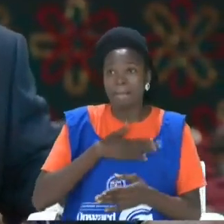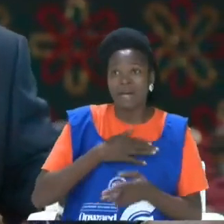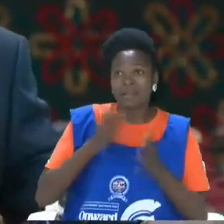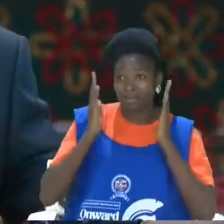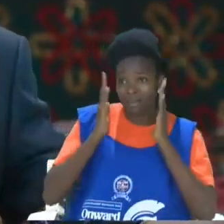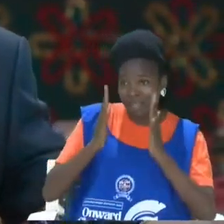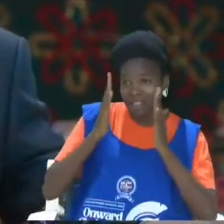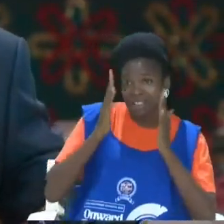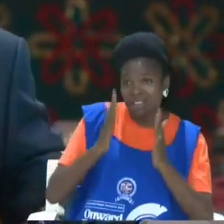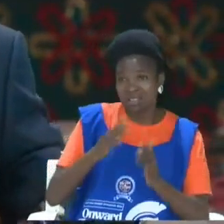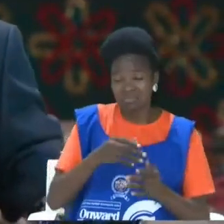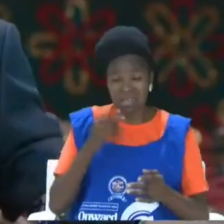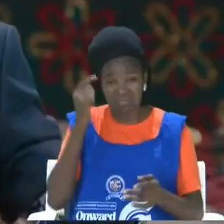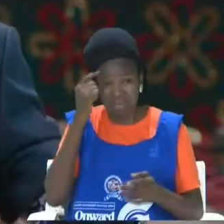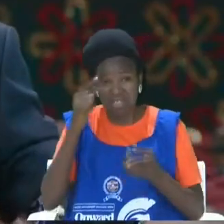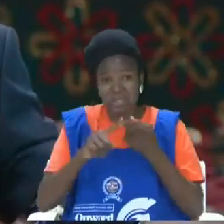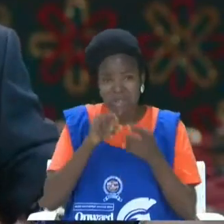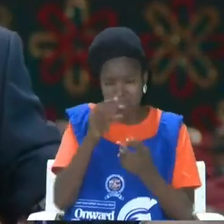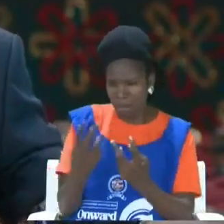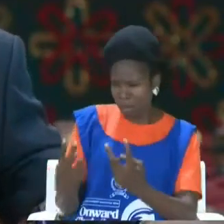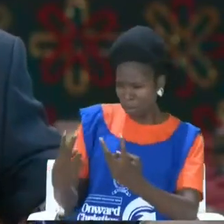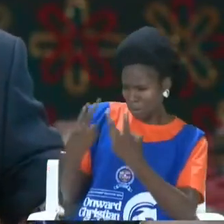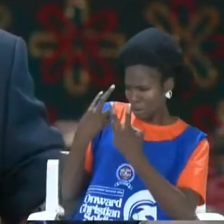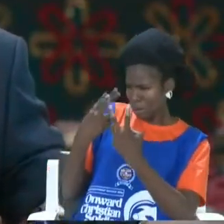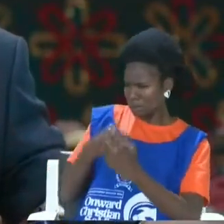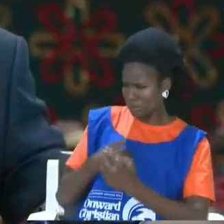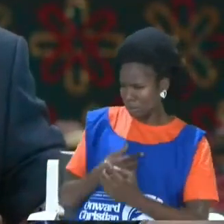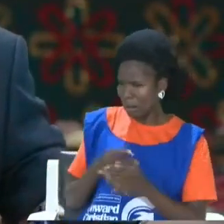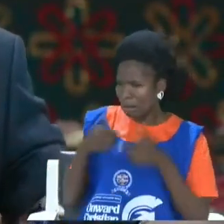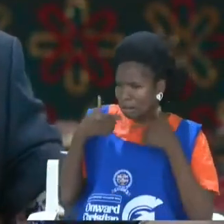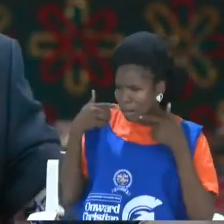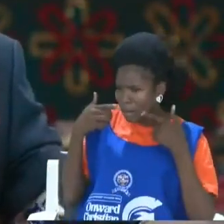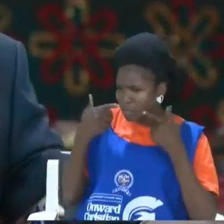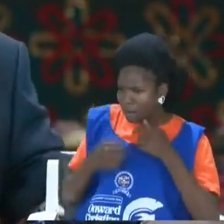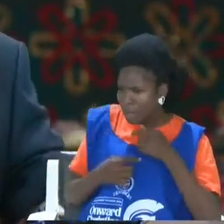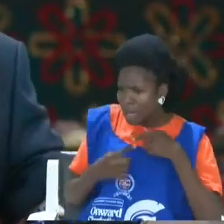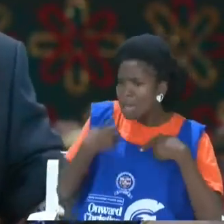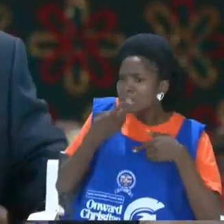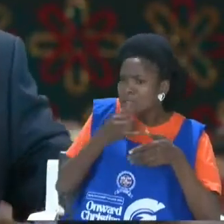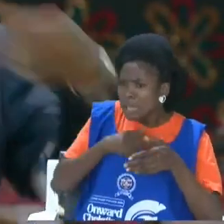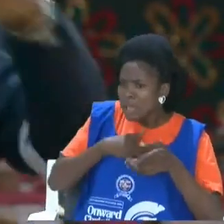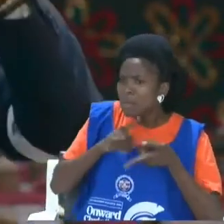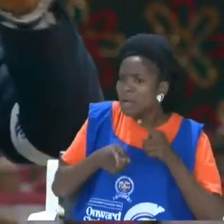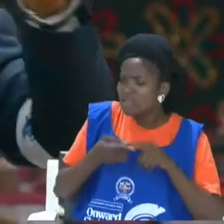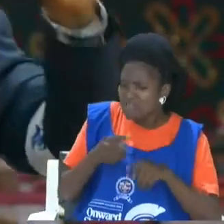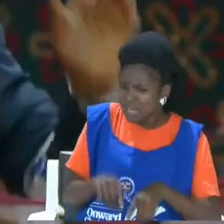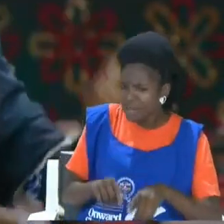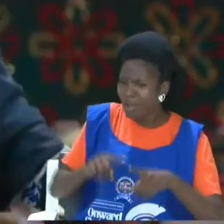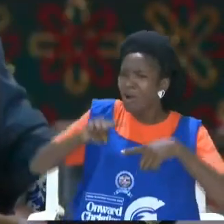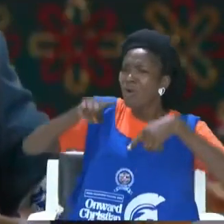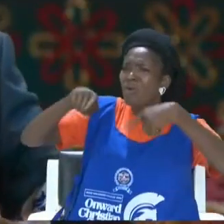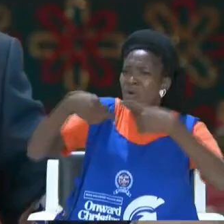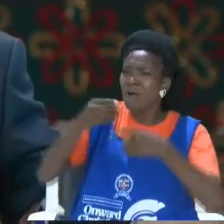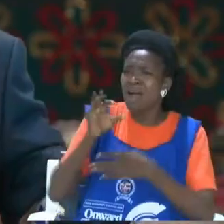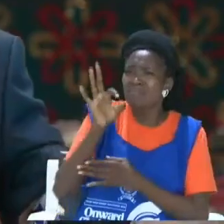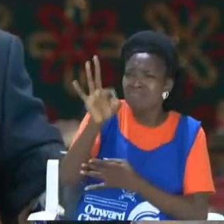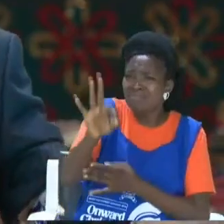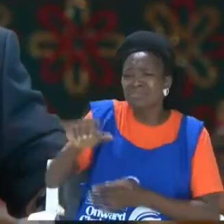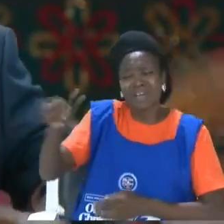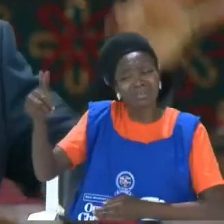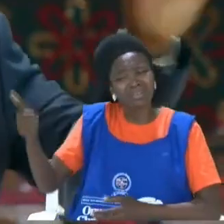intentions with him. He looked at me and laughed. And he said, my friend, go and preach to the other